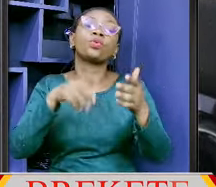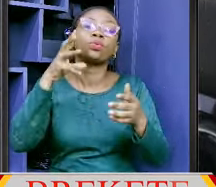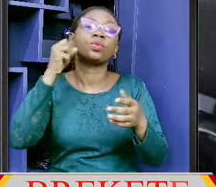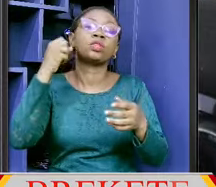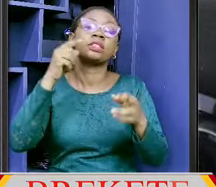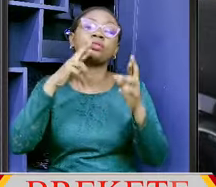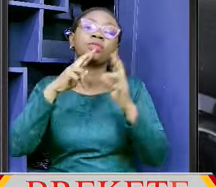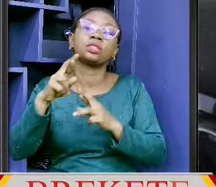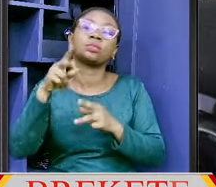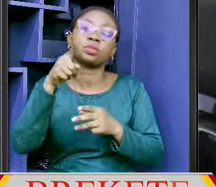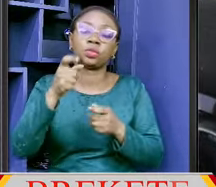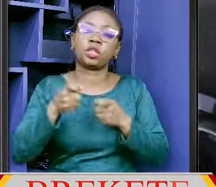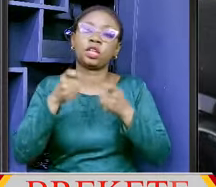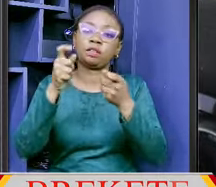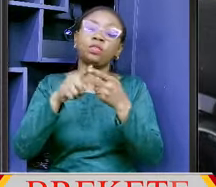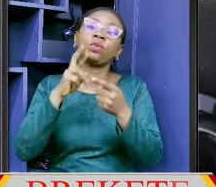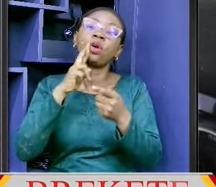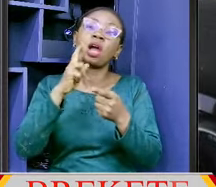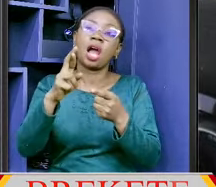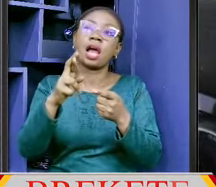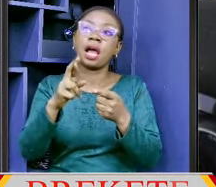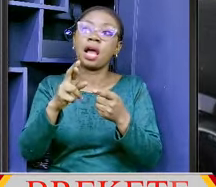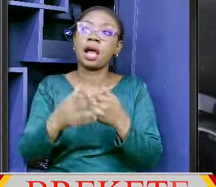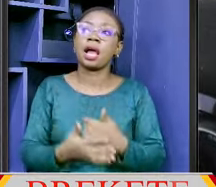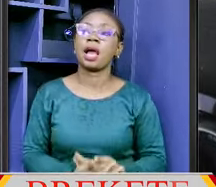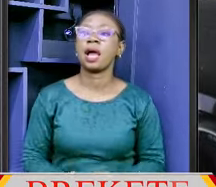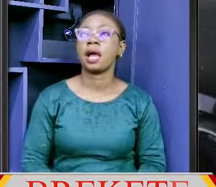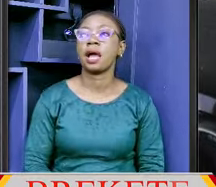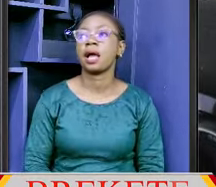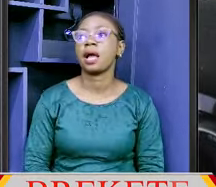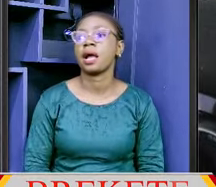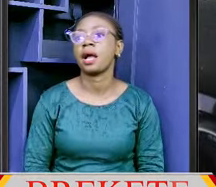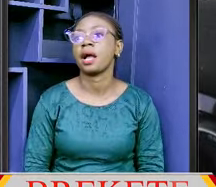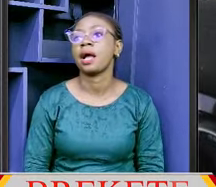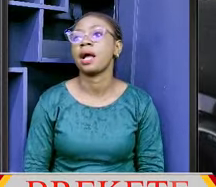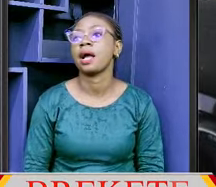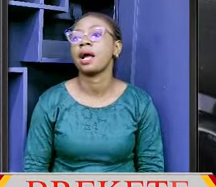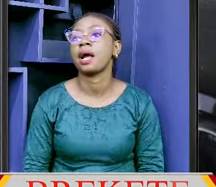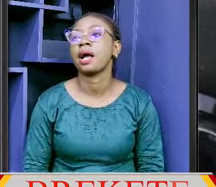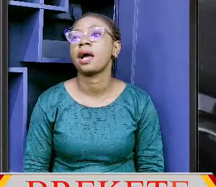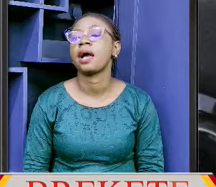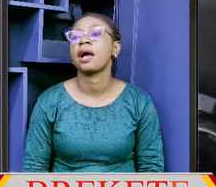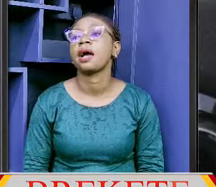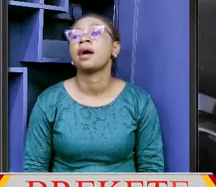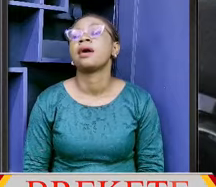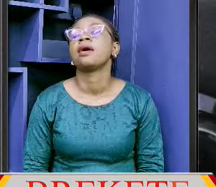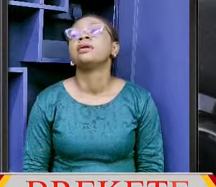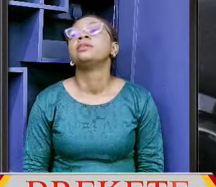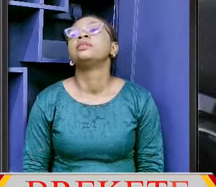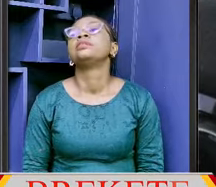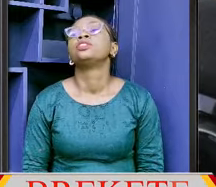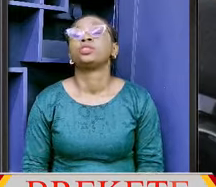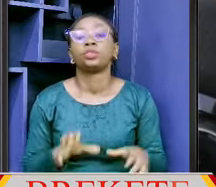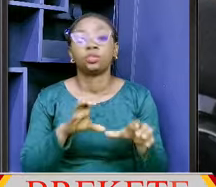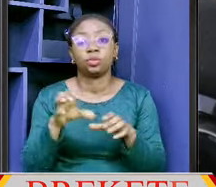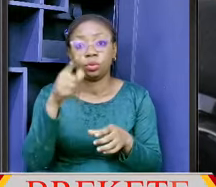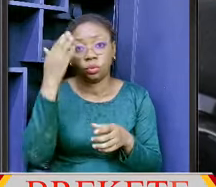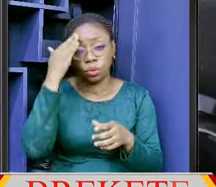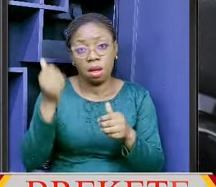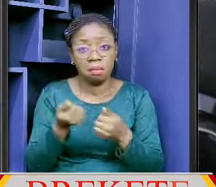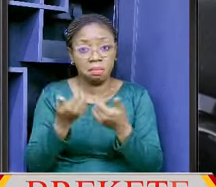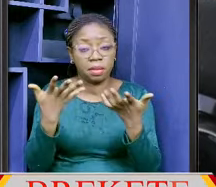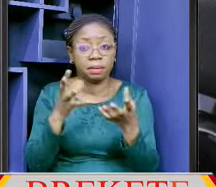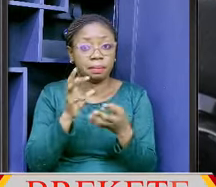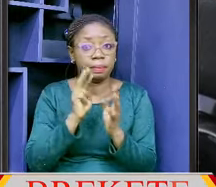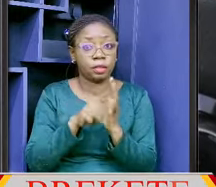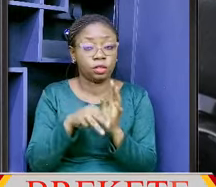her. Sir, you don't allow me to finish so that you can get what I'm trying to bring out. How many minutes you have spent so far?